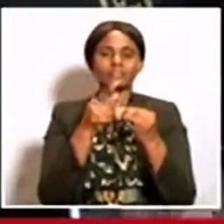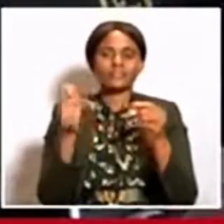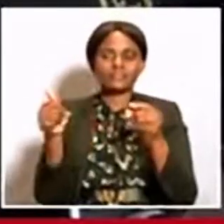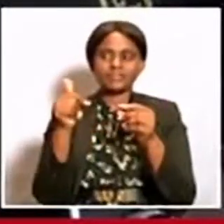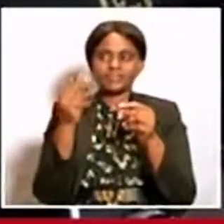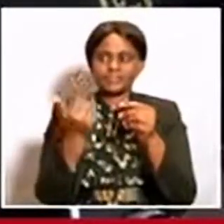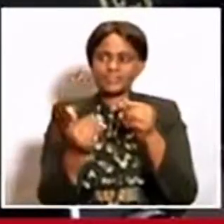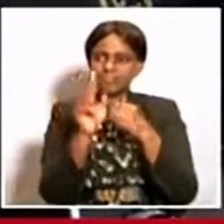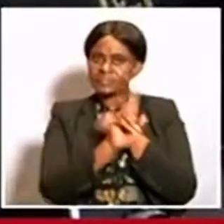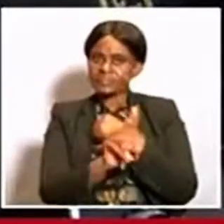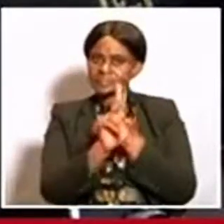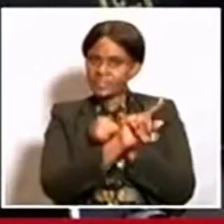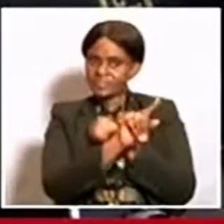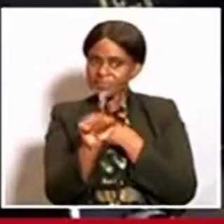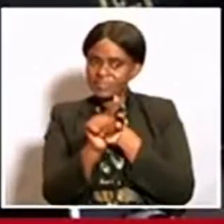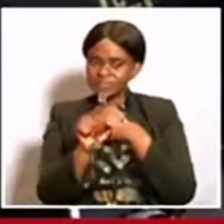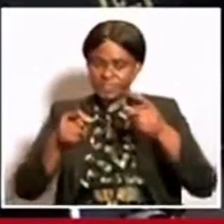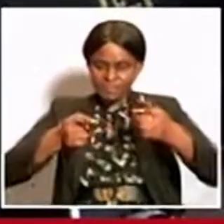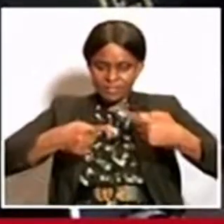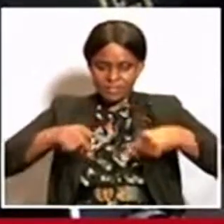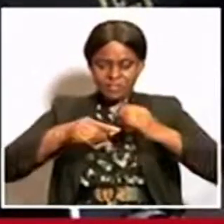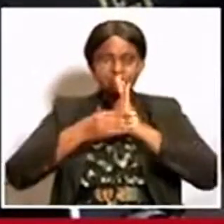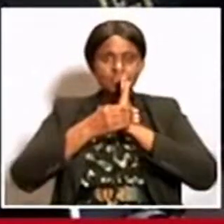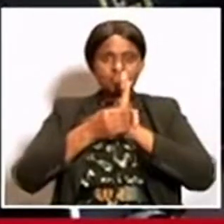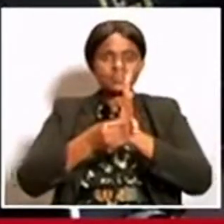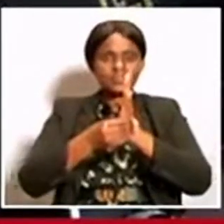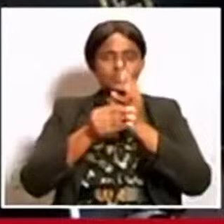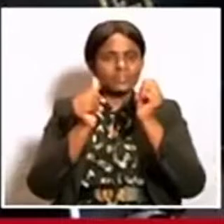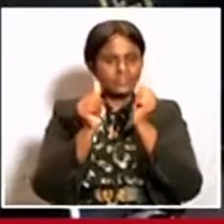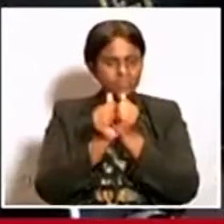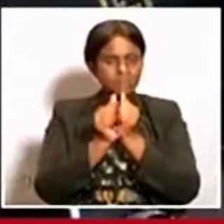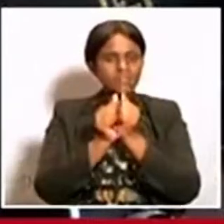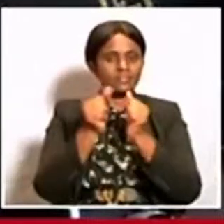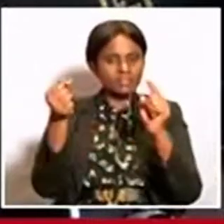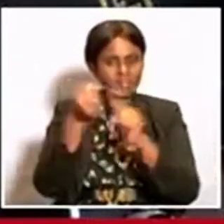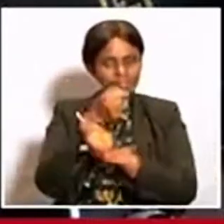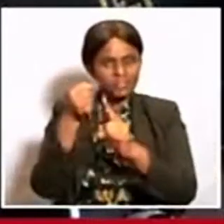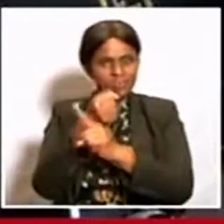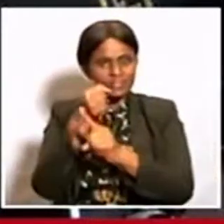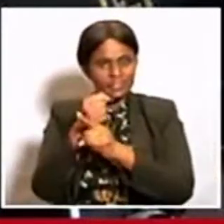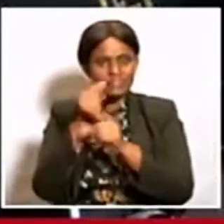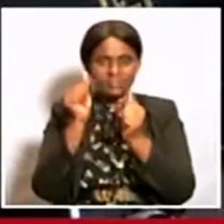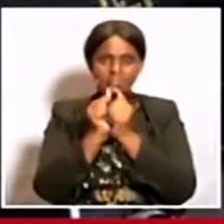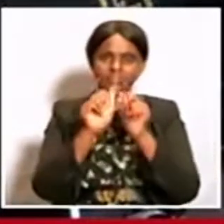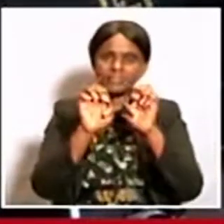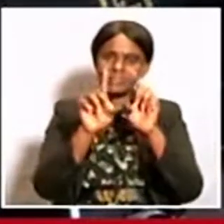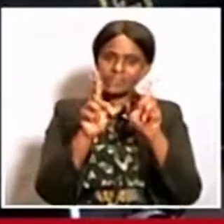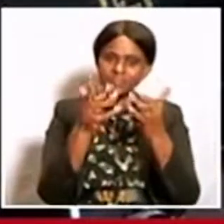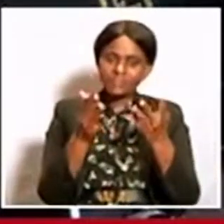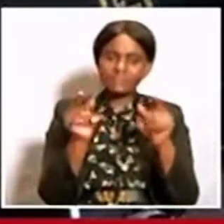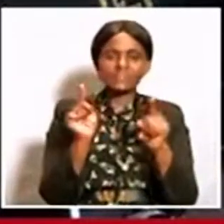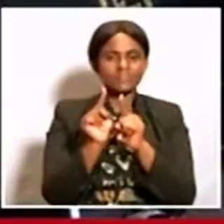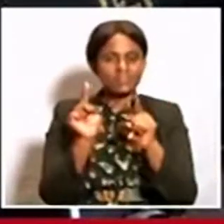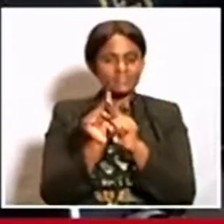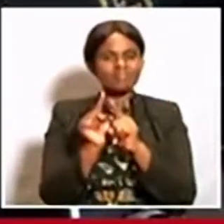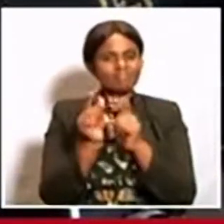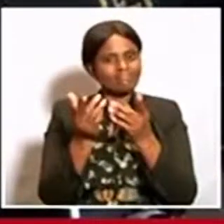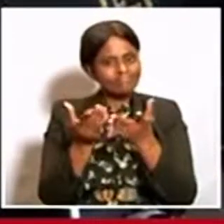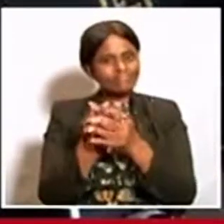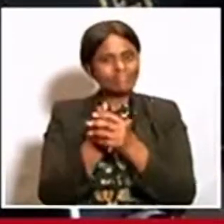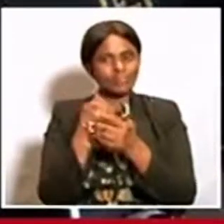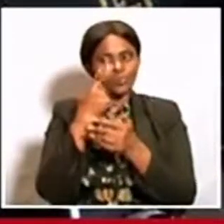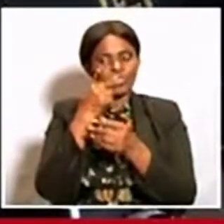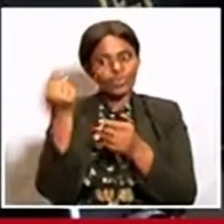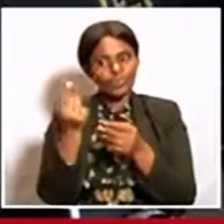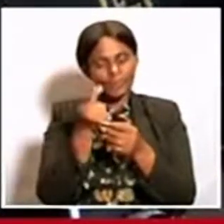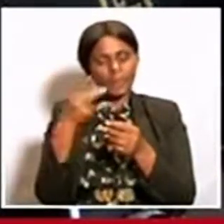you also using the local leadership in terms of advocacy, in terms of education, and who